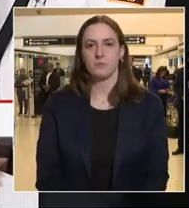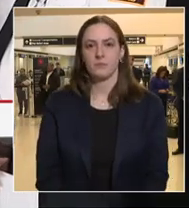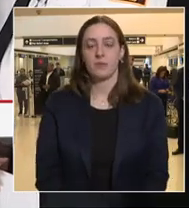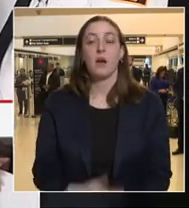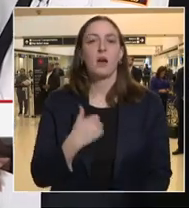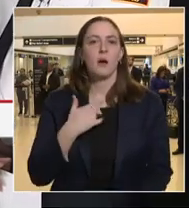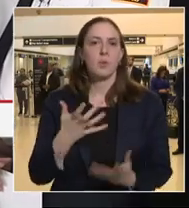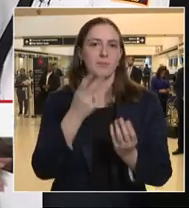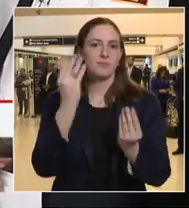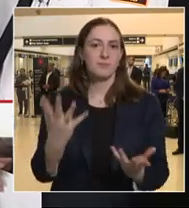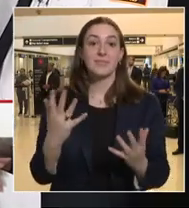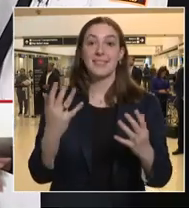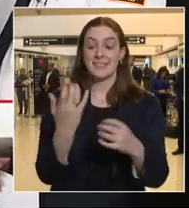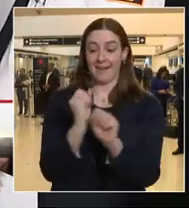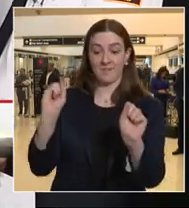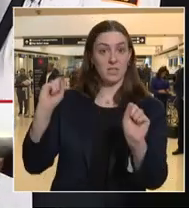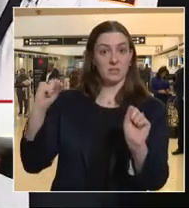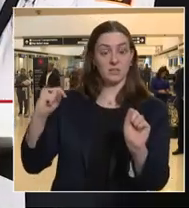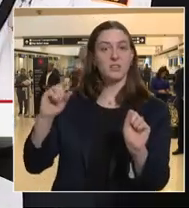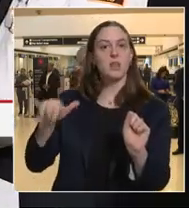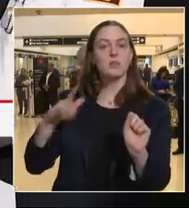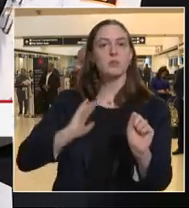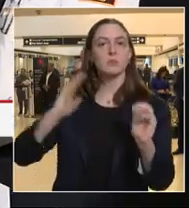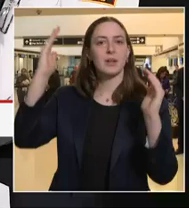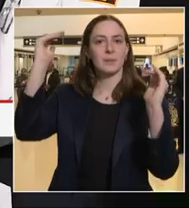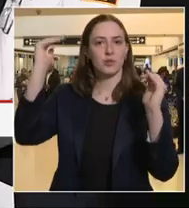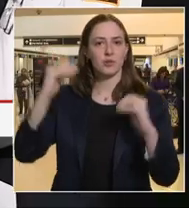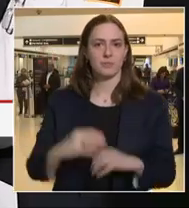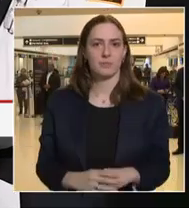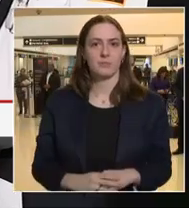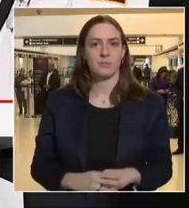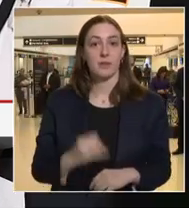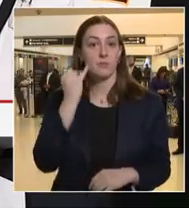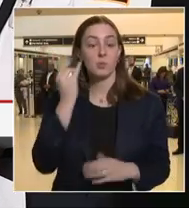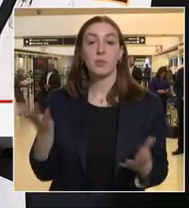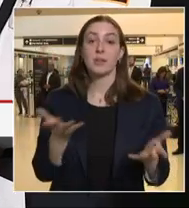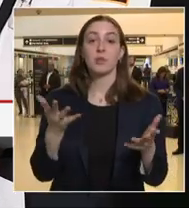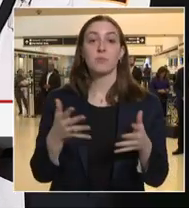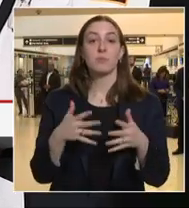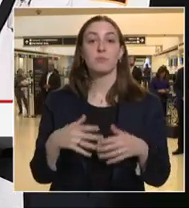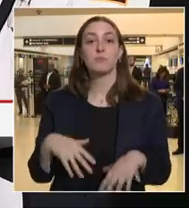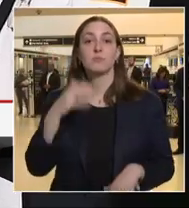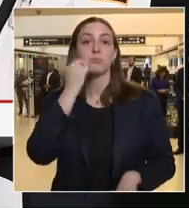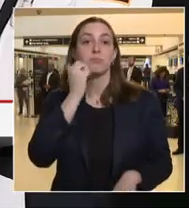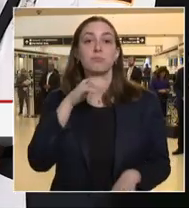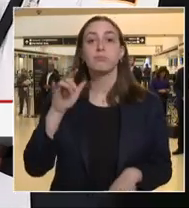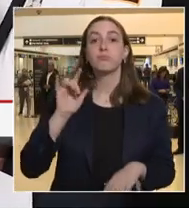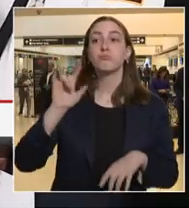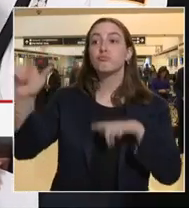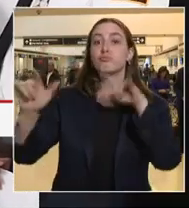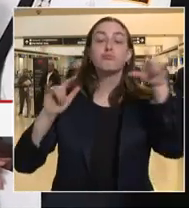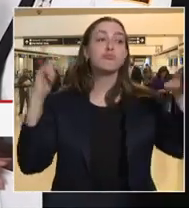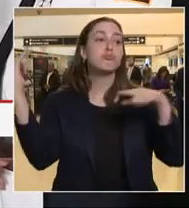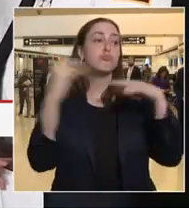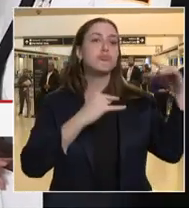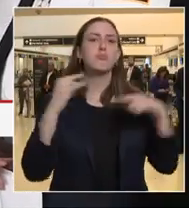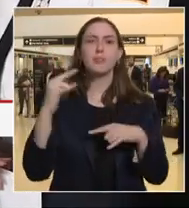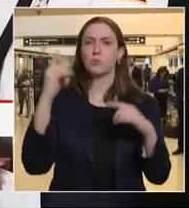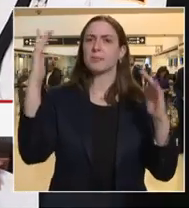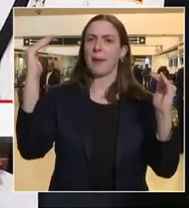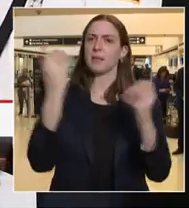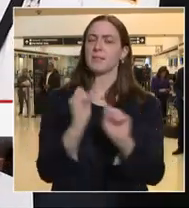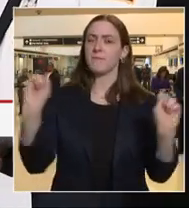safety is our expectation. Everyone who flies in American skies expects that we fly safely, that when